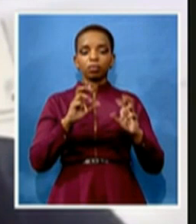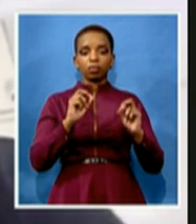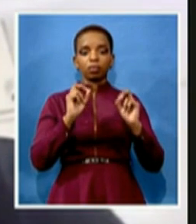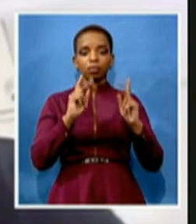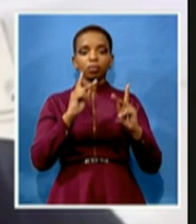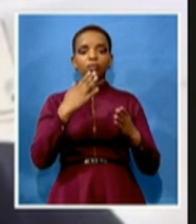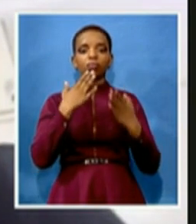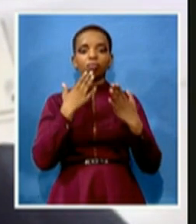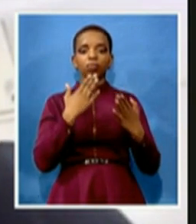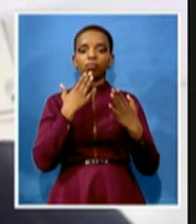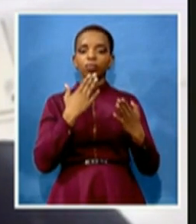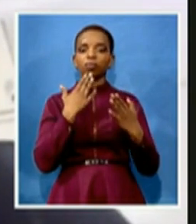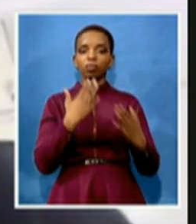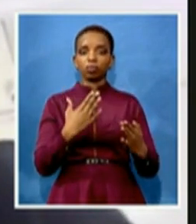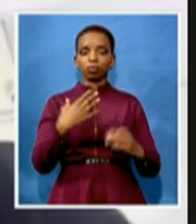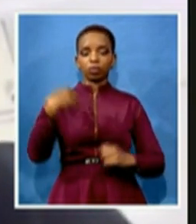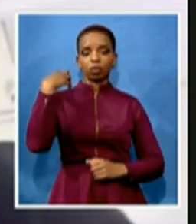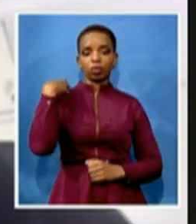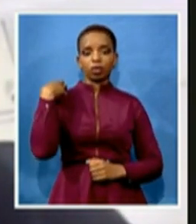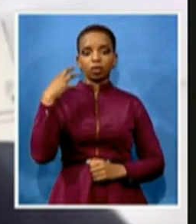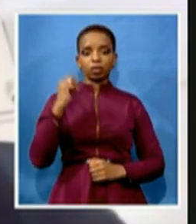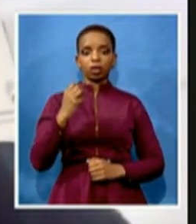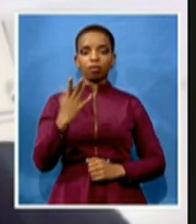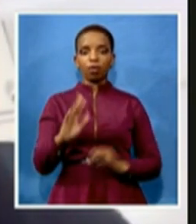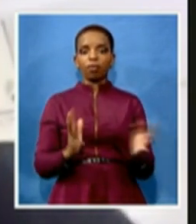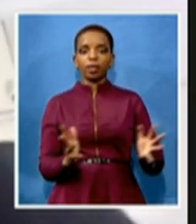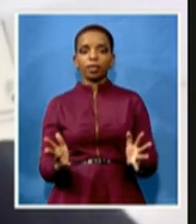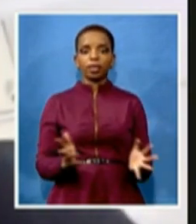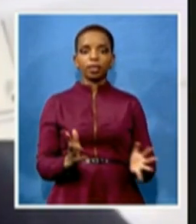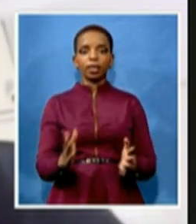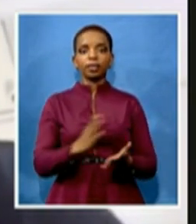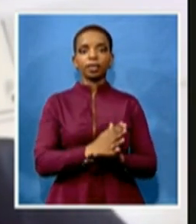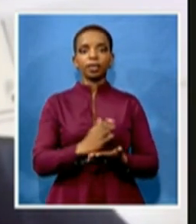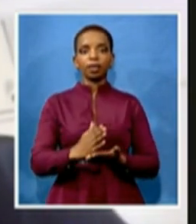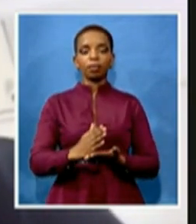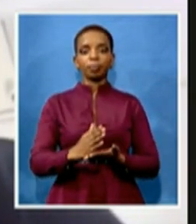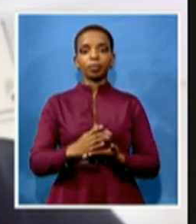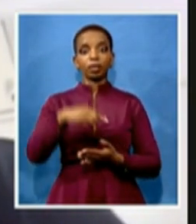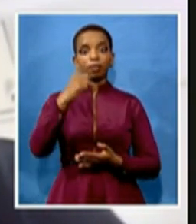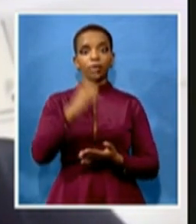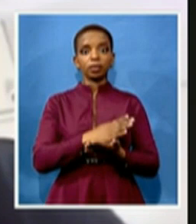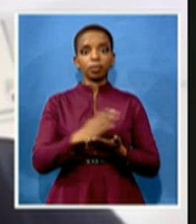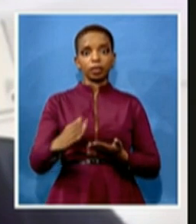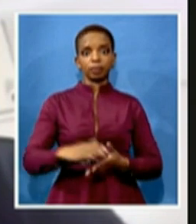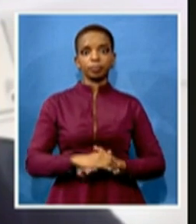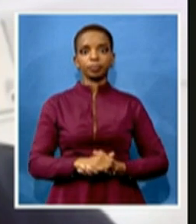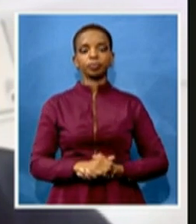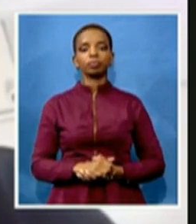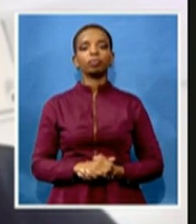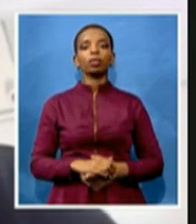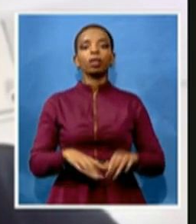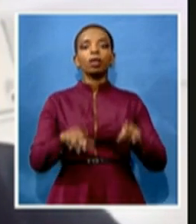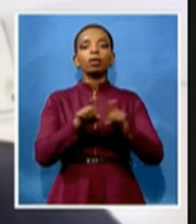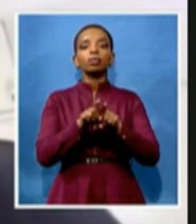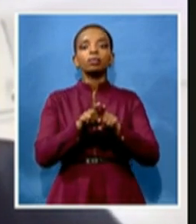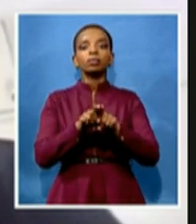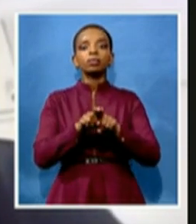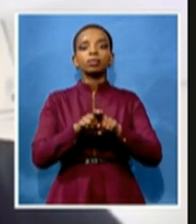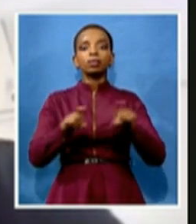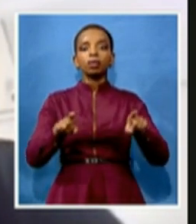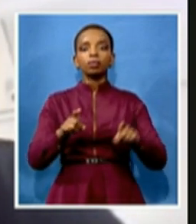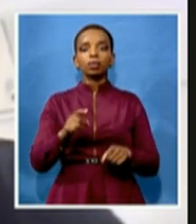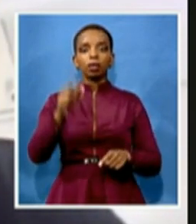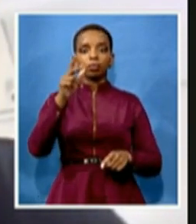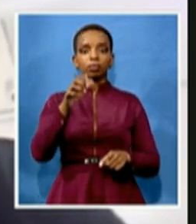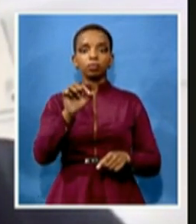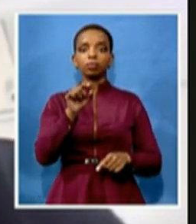of and your opening remarks. So we'll go straight into the presentations. As Minister indicated, the